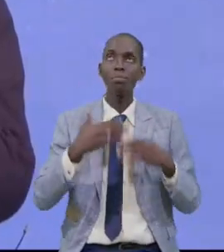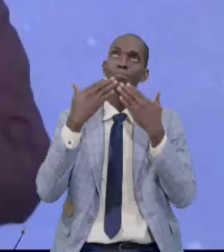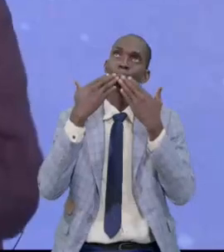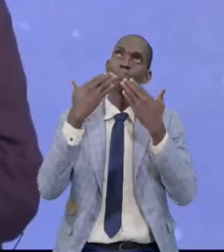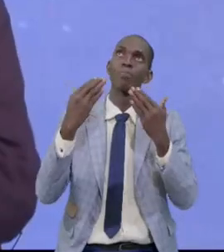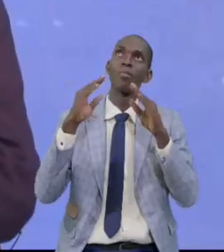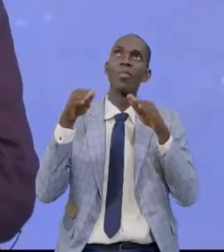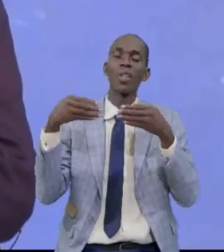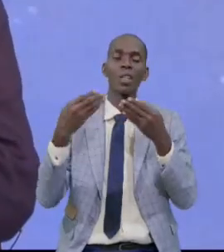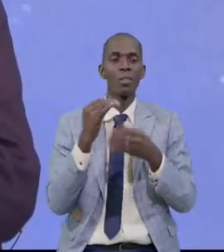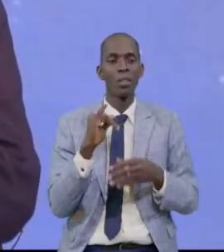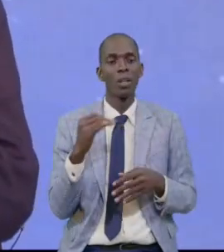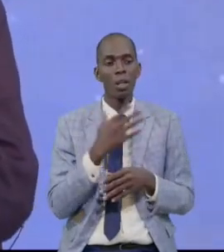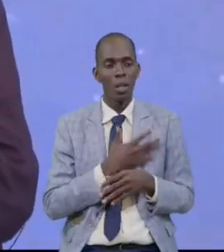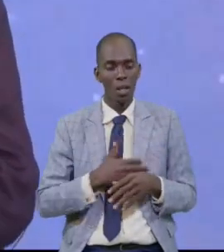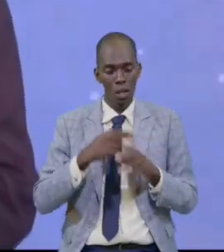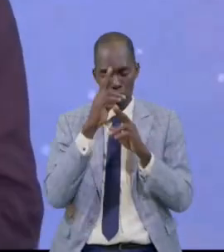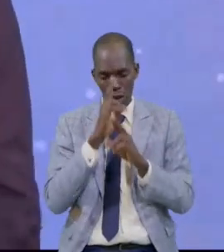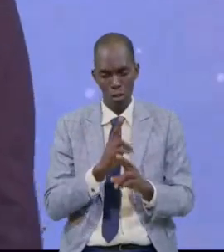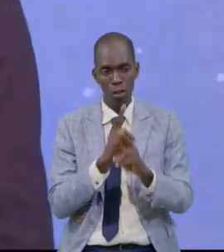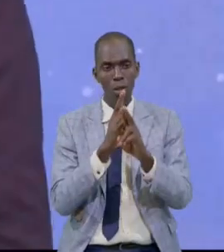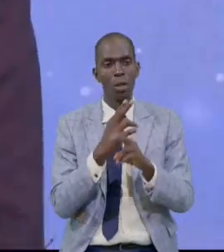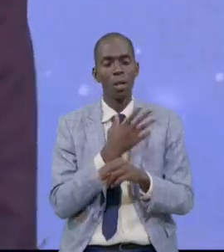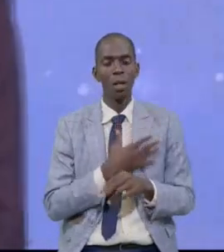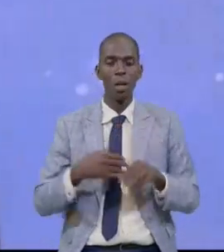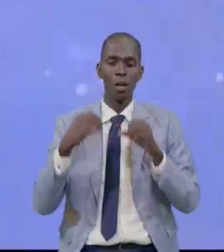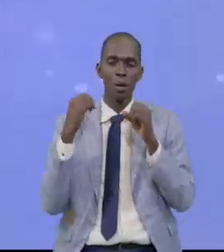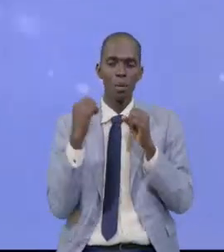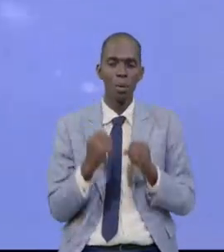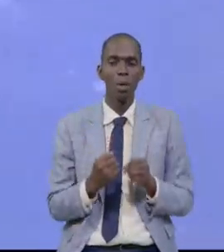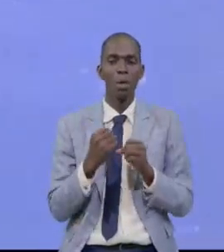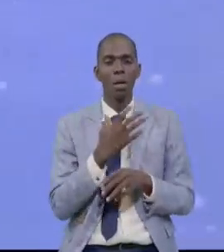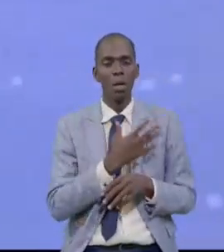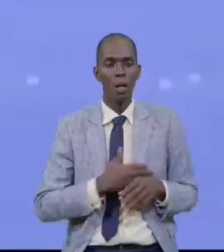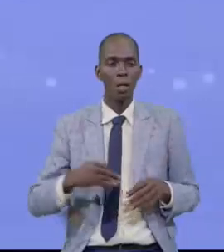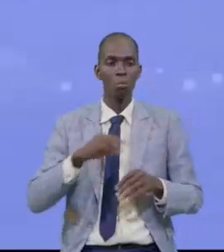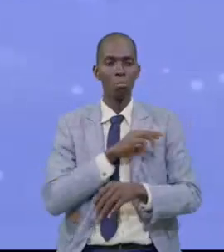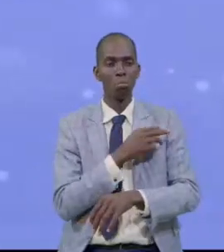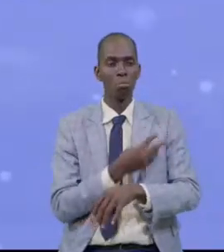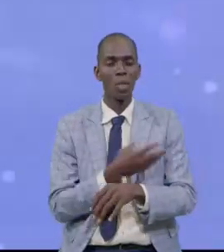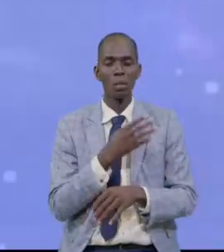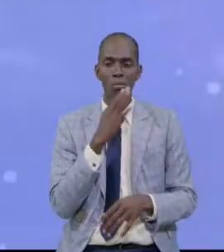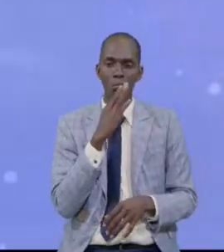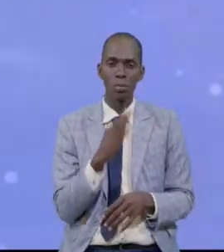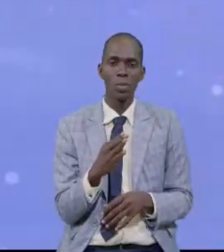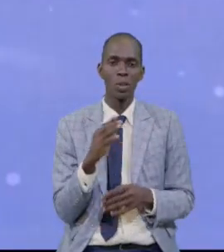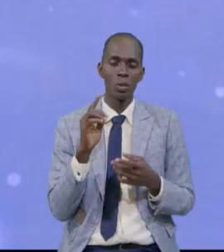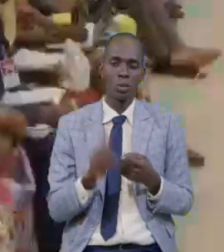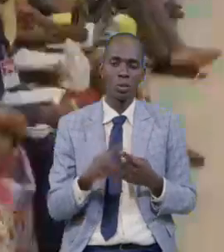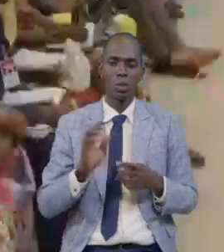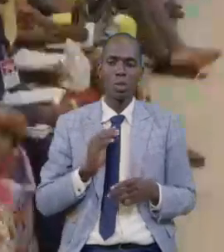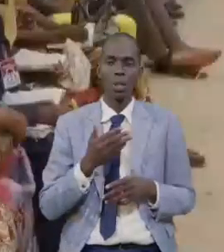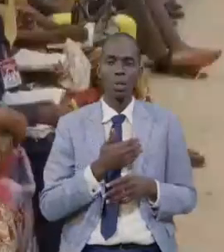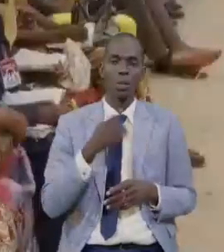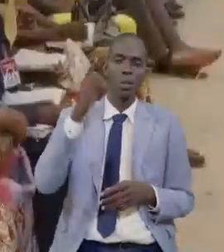and honor and power and might be unto our God. How